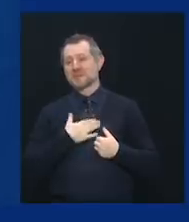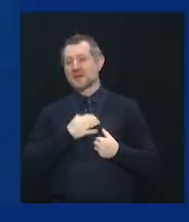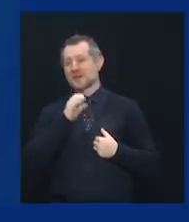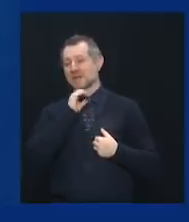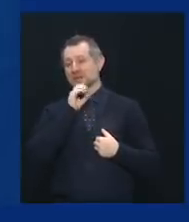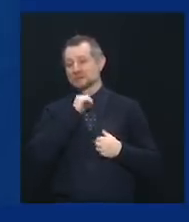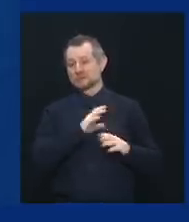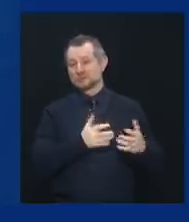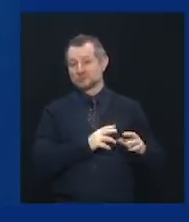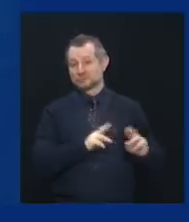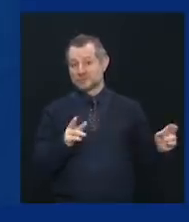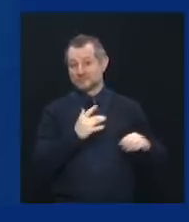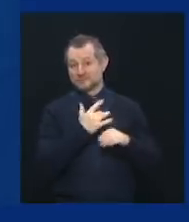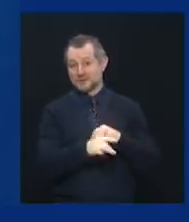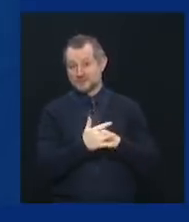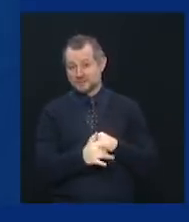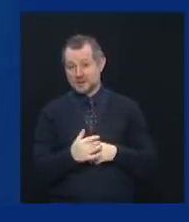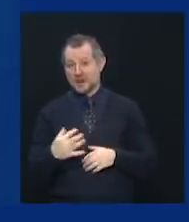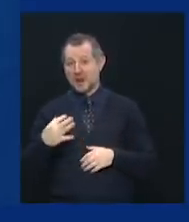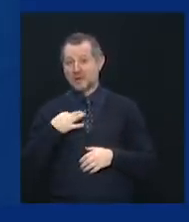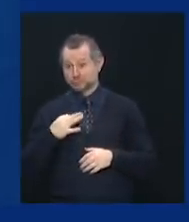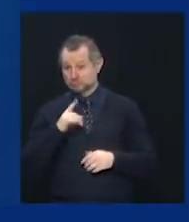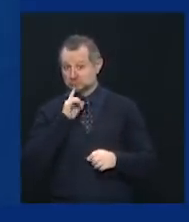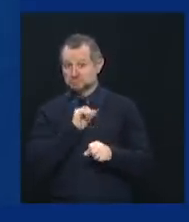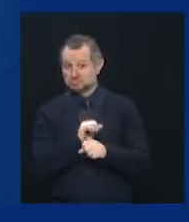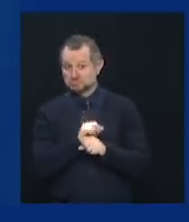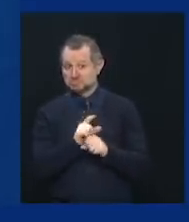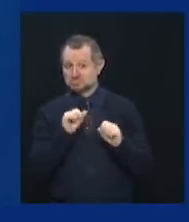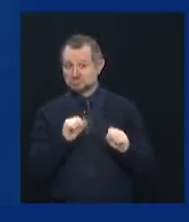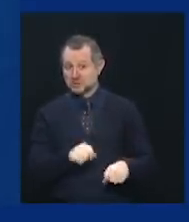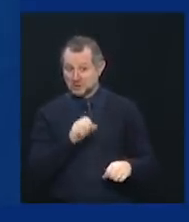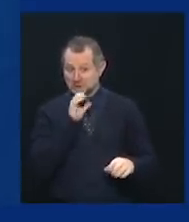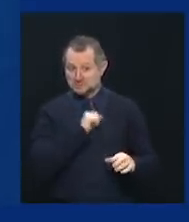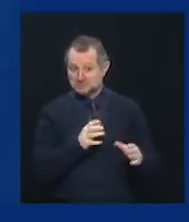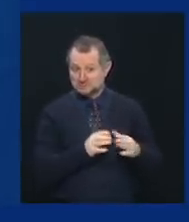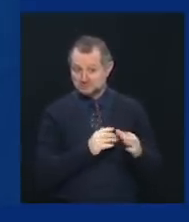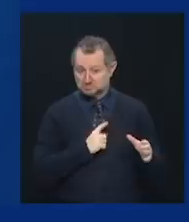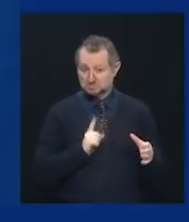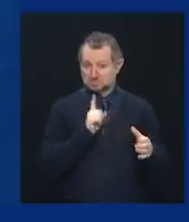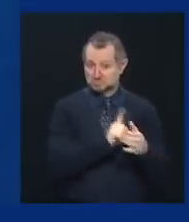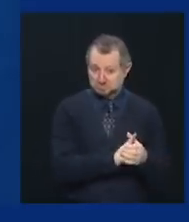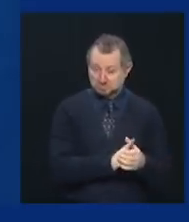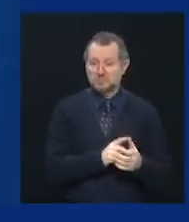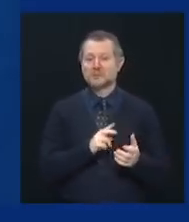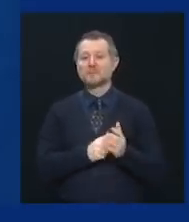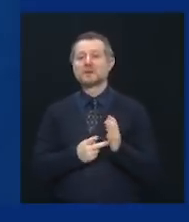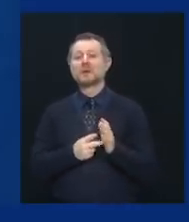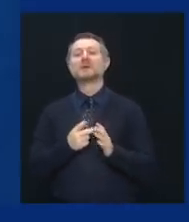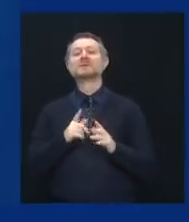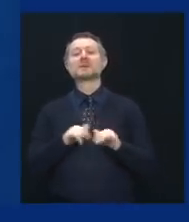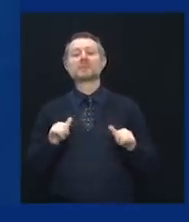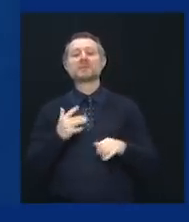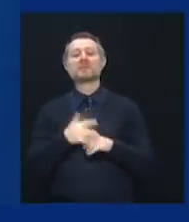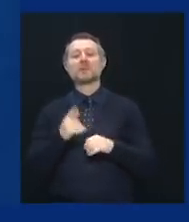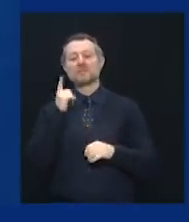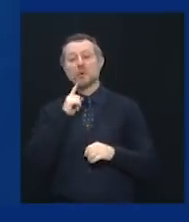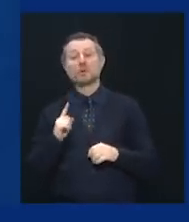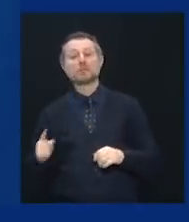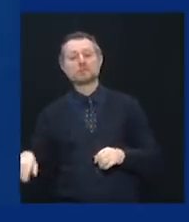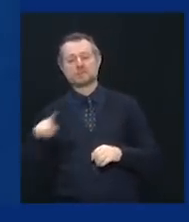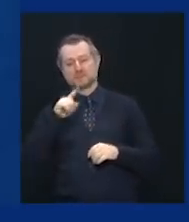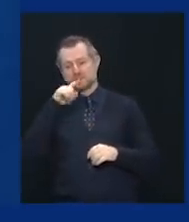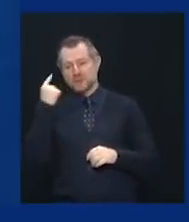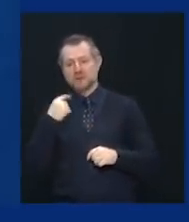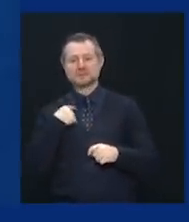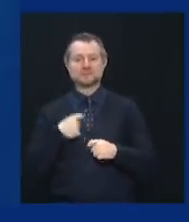eligible and it's available in black and Hispanic and poor communities across